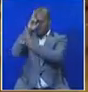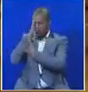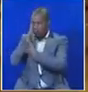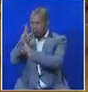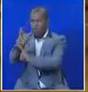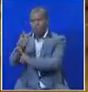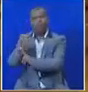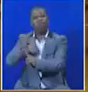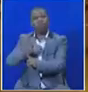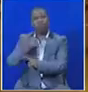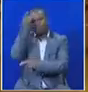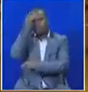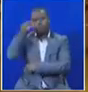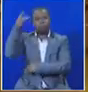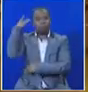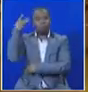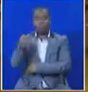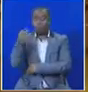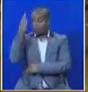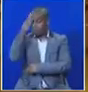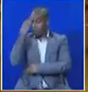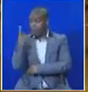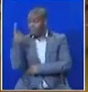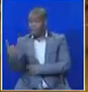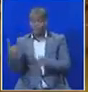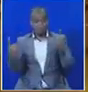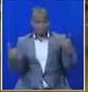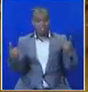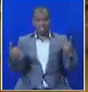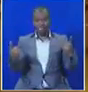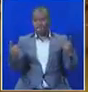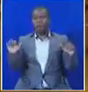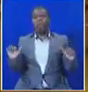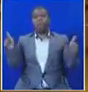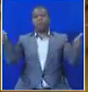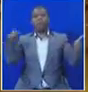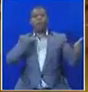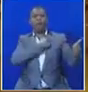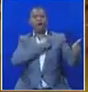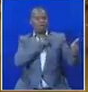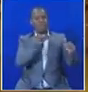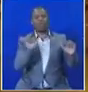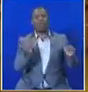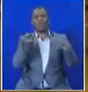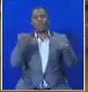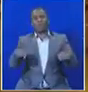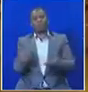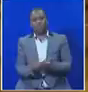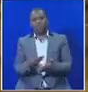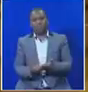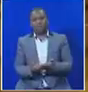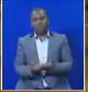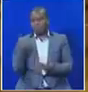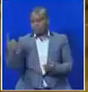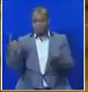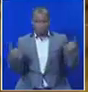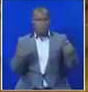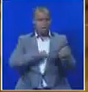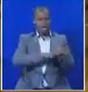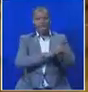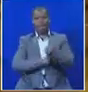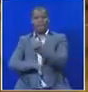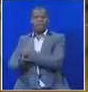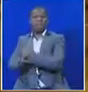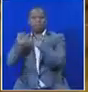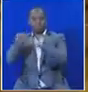botho, gore motho ke motho ka batho. Let us remind ourselves on that, and therefore we cannot at any point